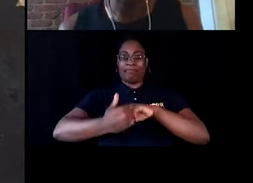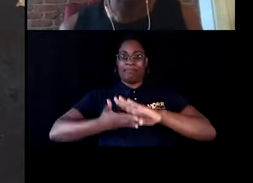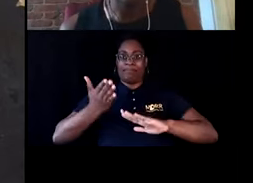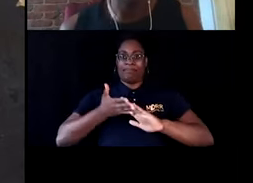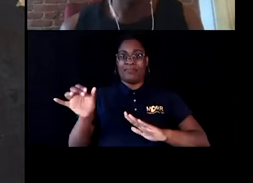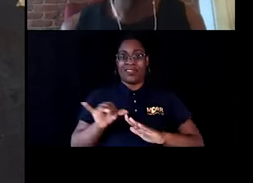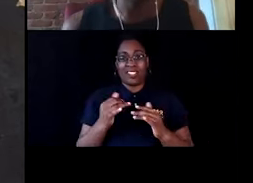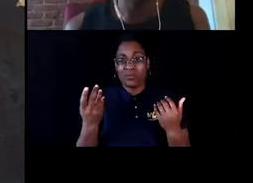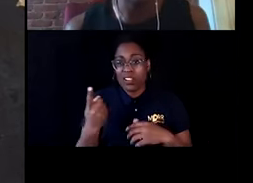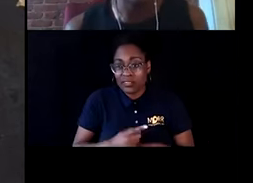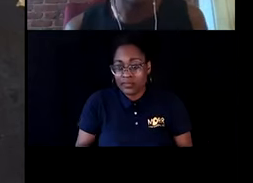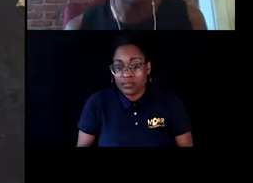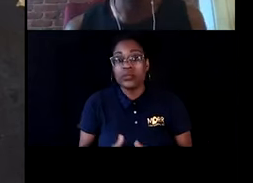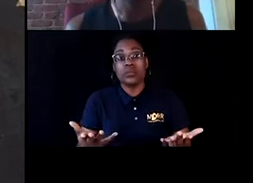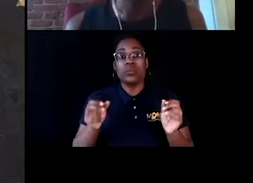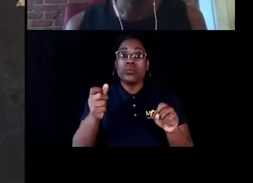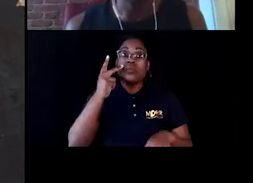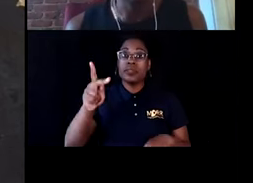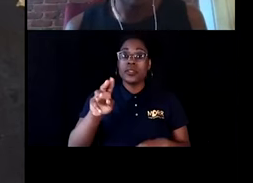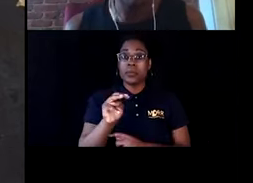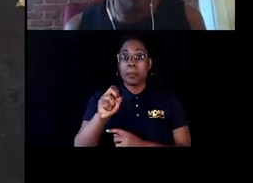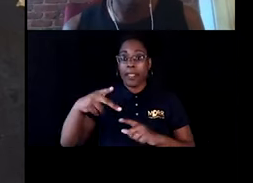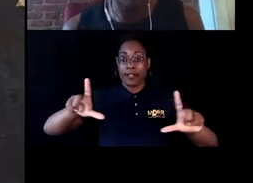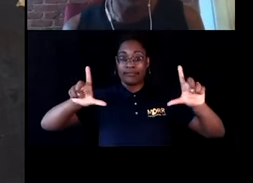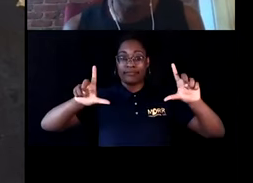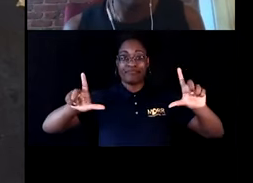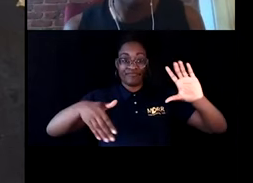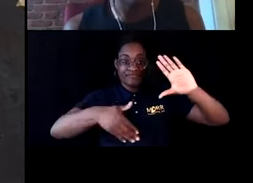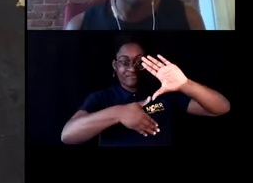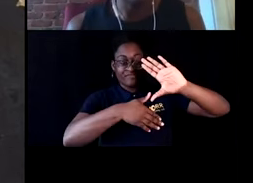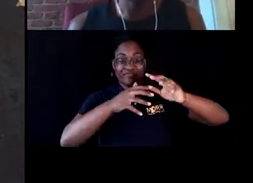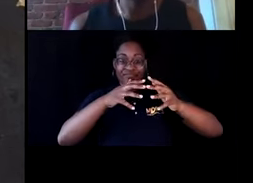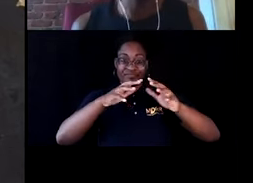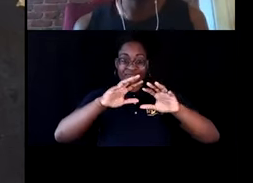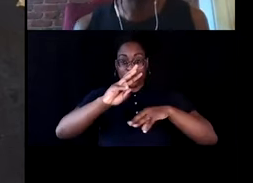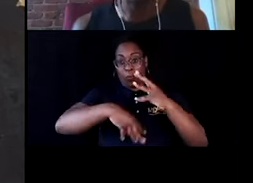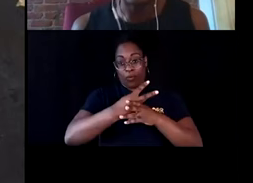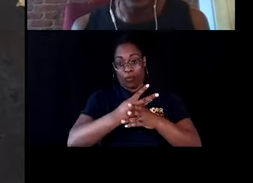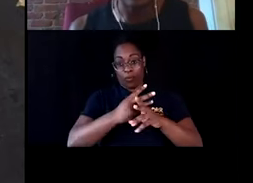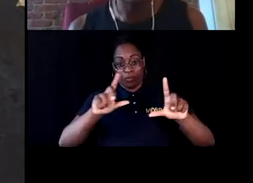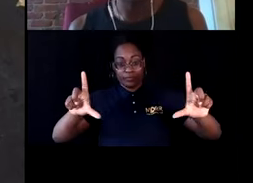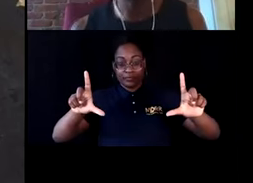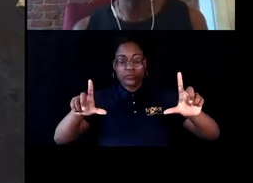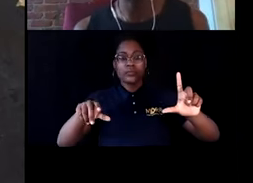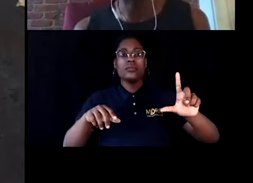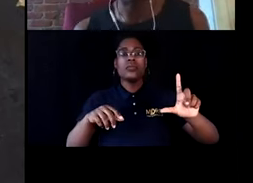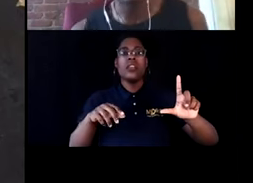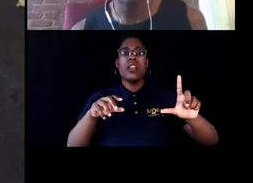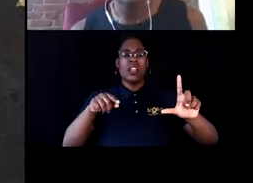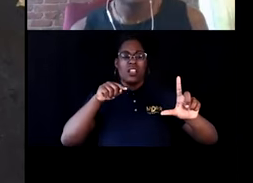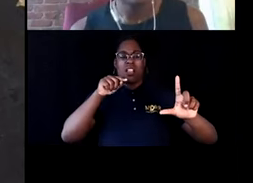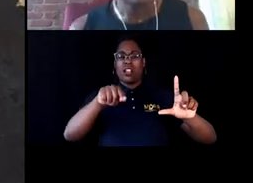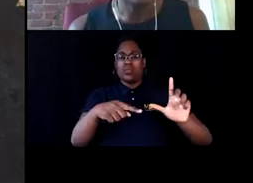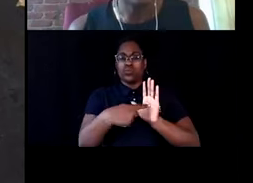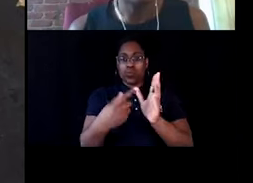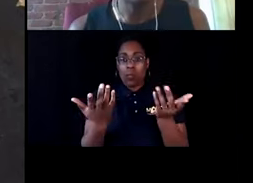map here in front of us. This is a map of the stolen land, just for a comparison